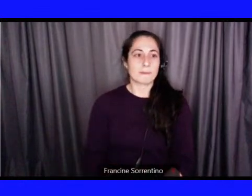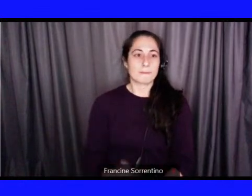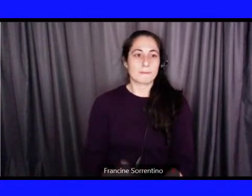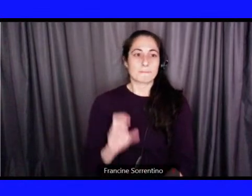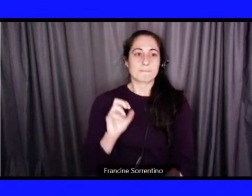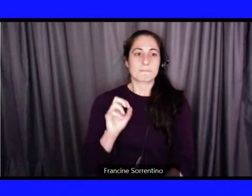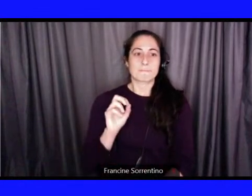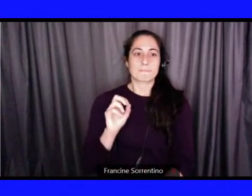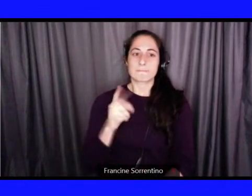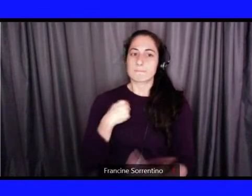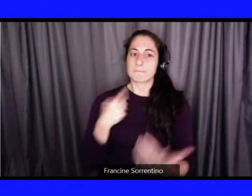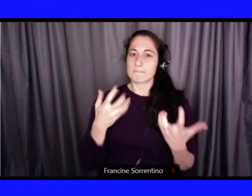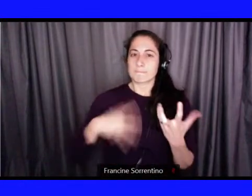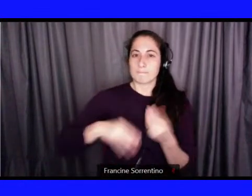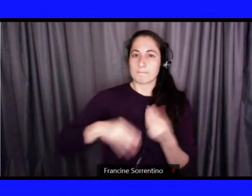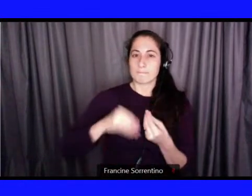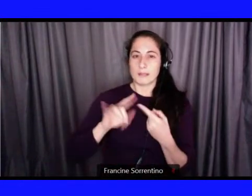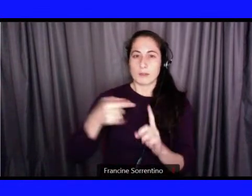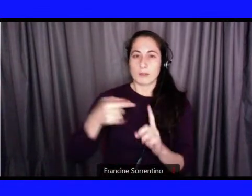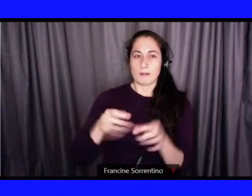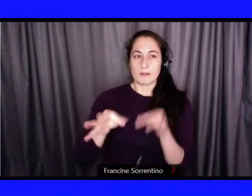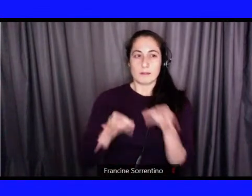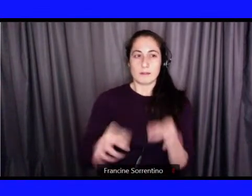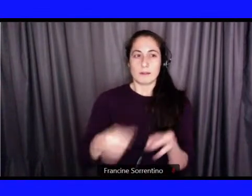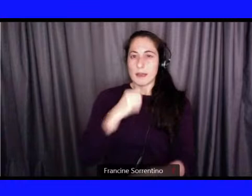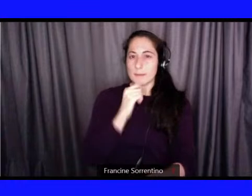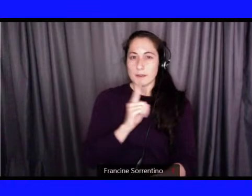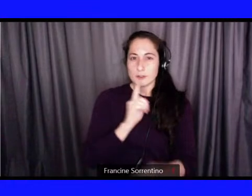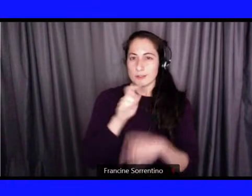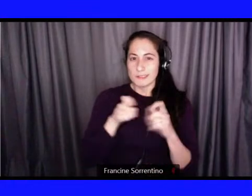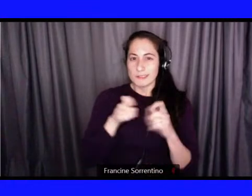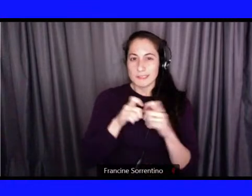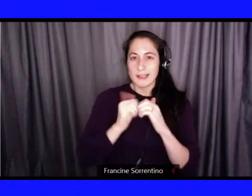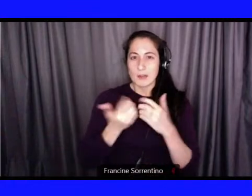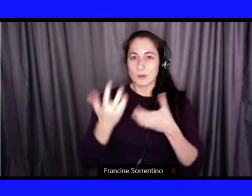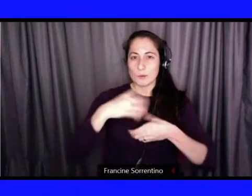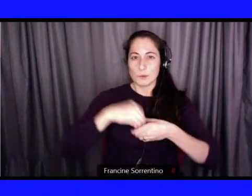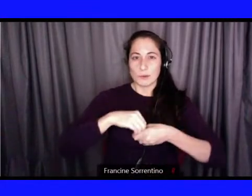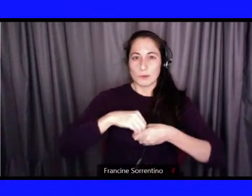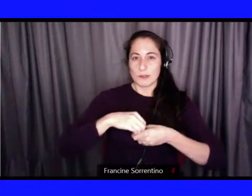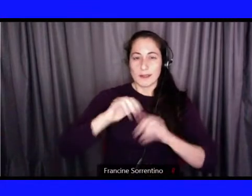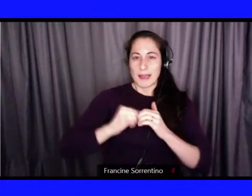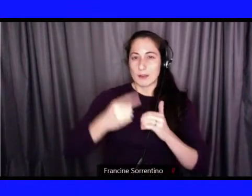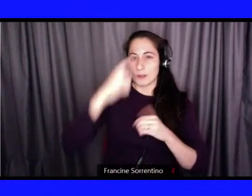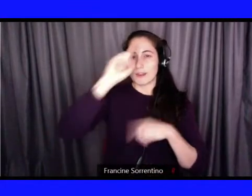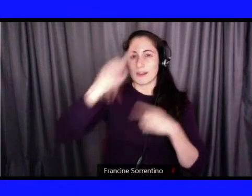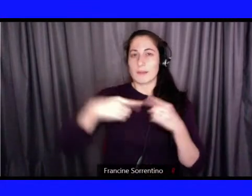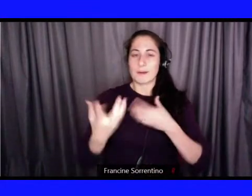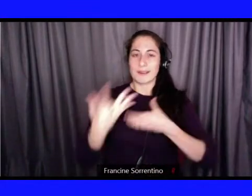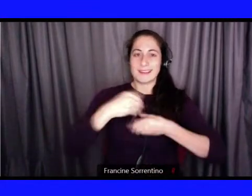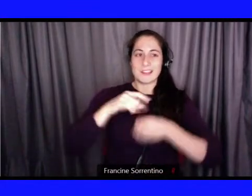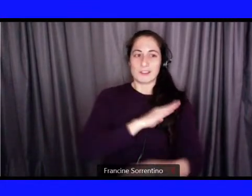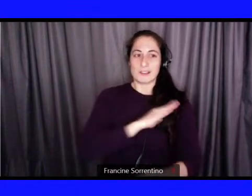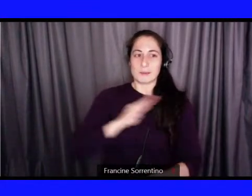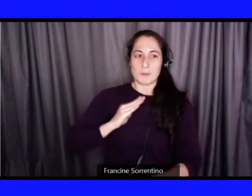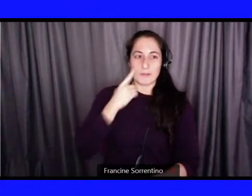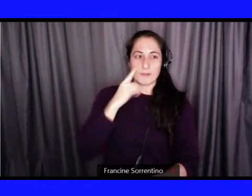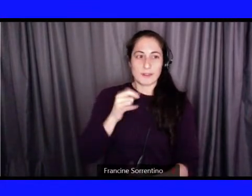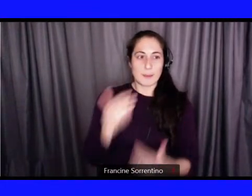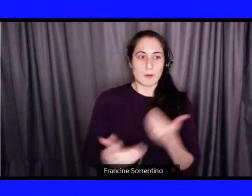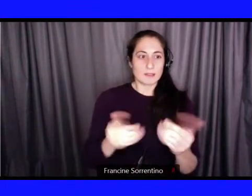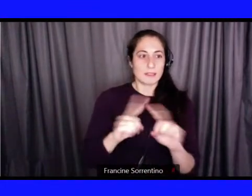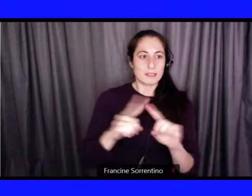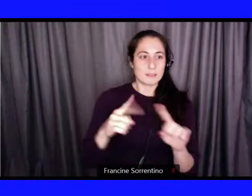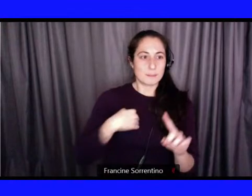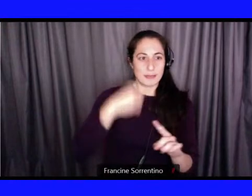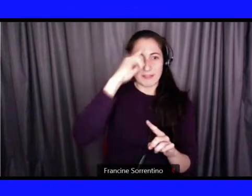let me just ask Frida if she has any questions or any comments. Thank you, Benioski. Deb, shifting to the federal